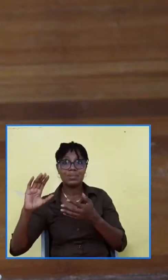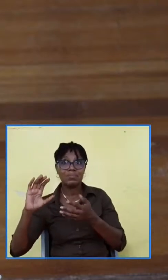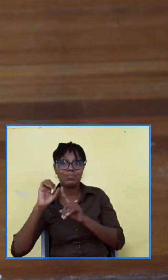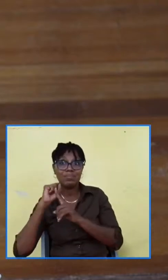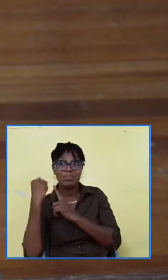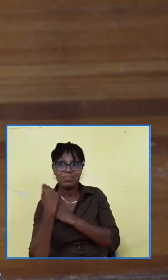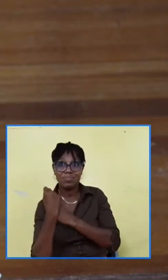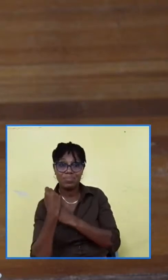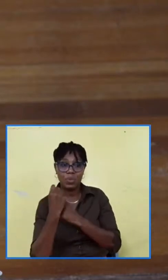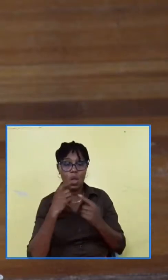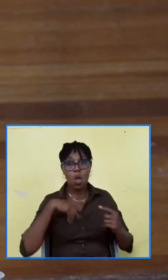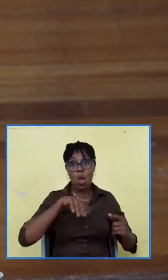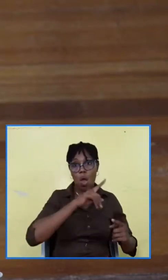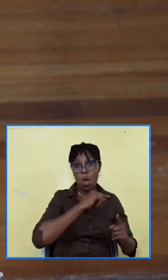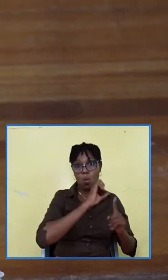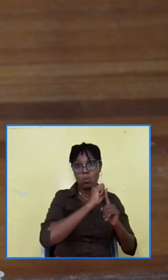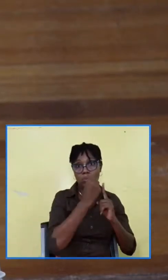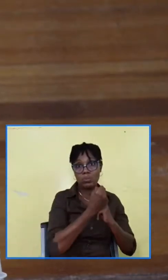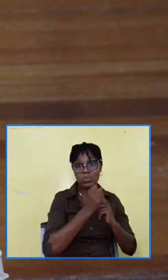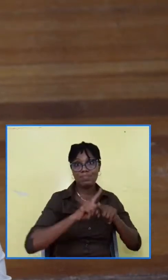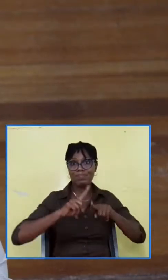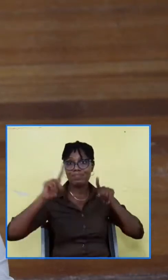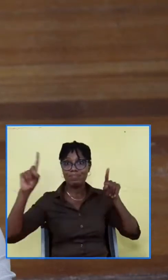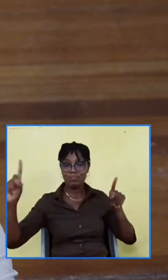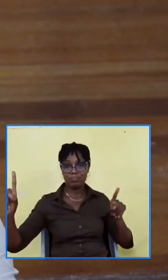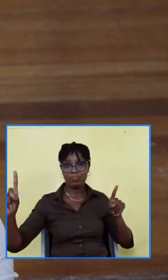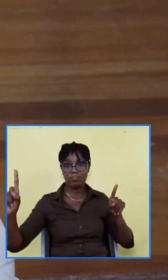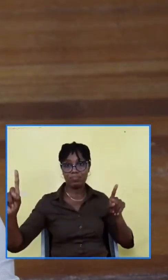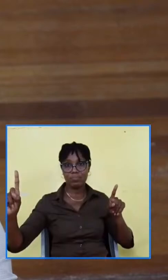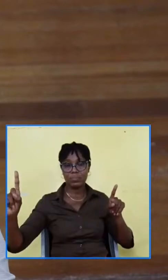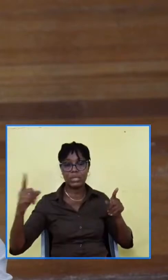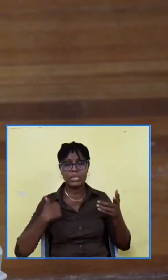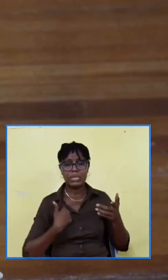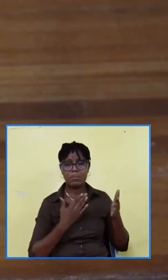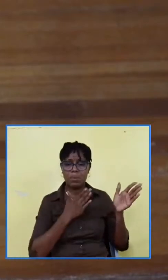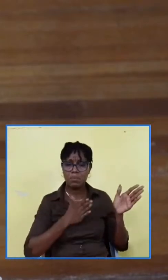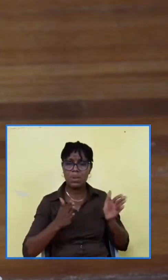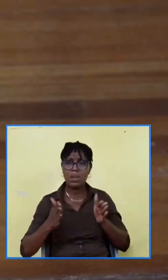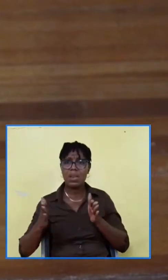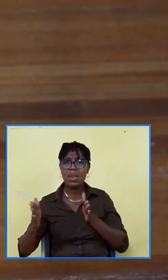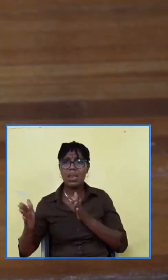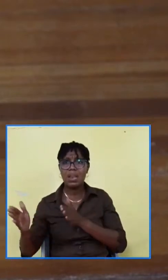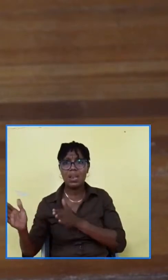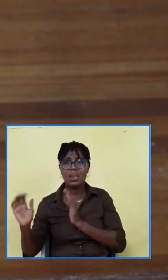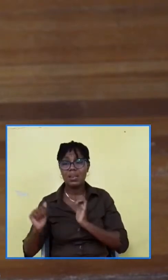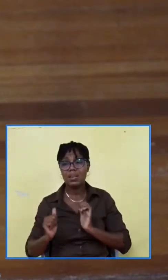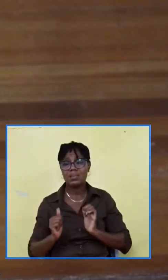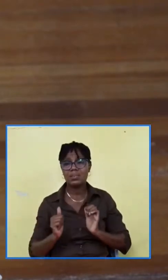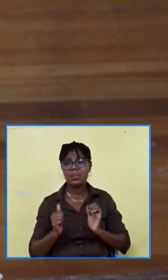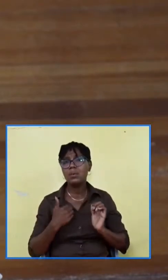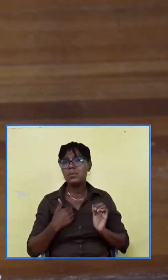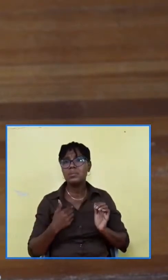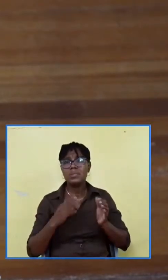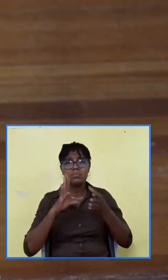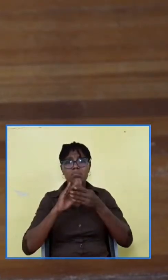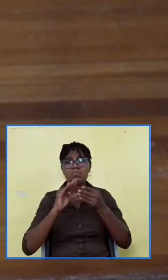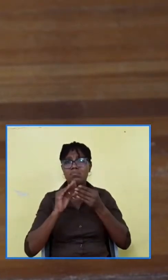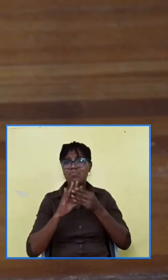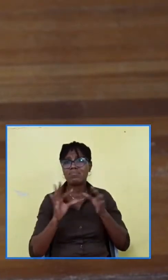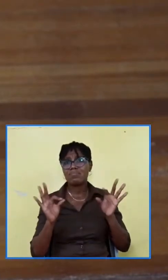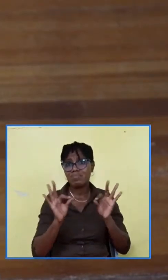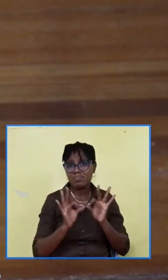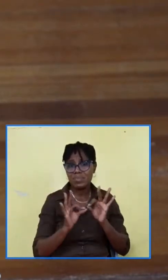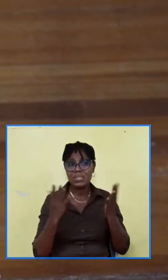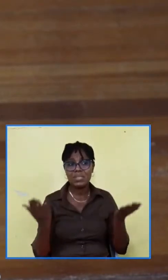And you talked about strategy. Well, part of the reason we don't talk an awful lot about strategy is because we're really here to try and understand what people feel and think, but we have had these